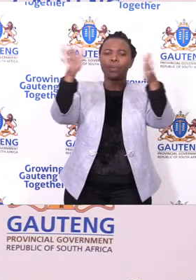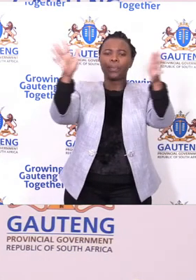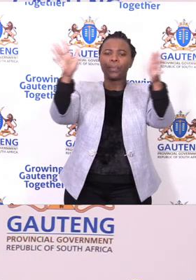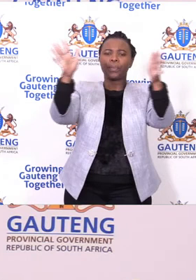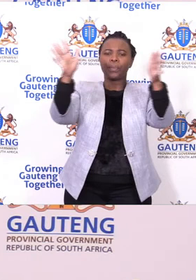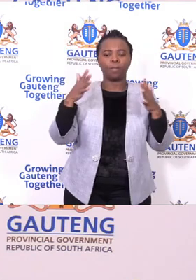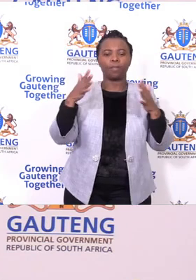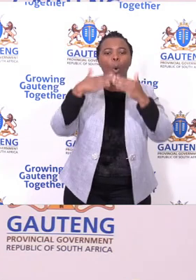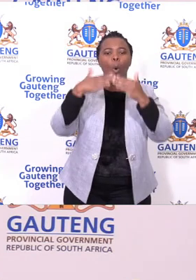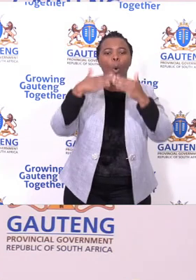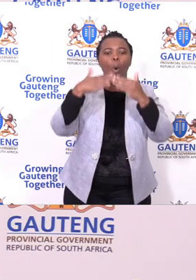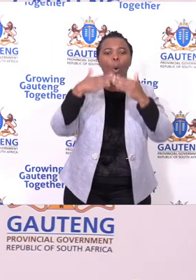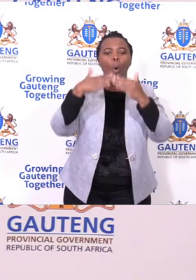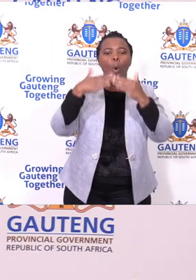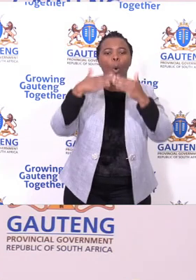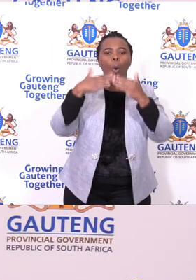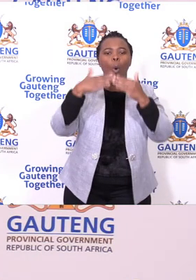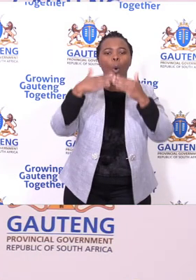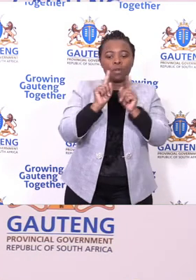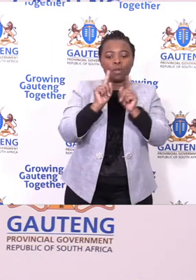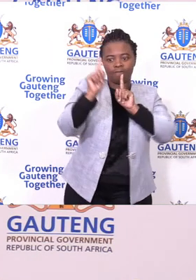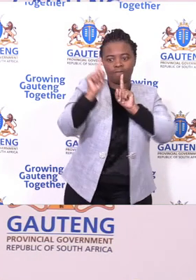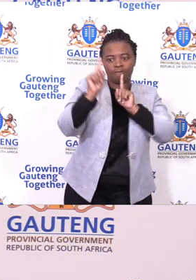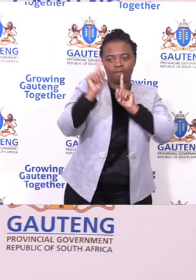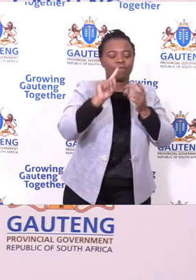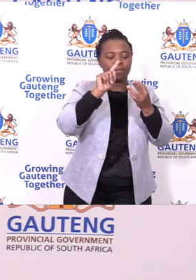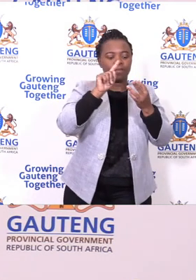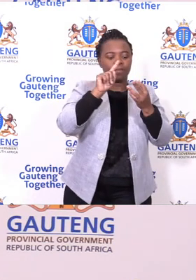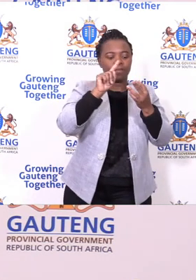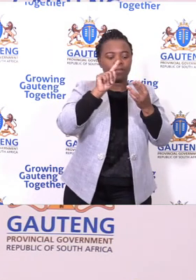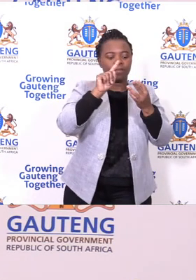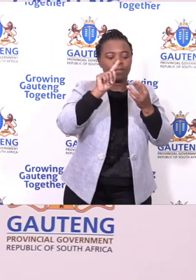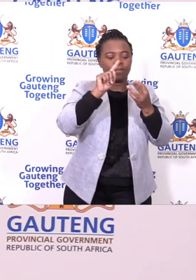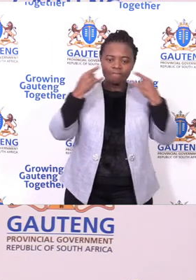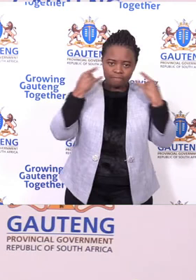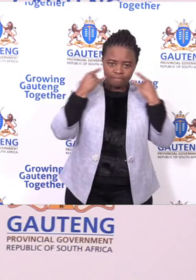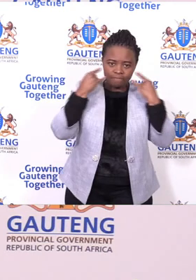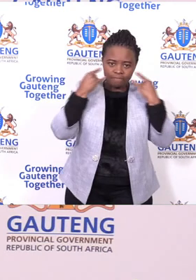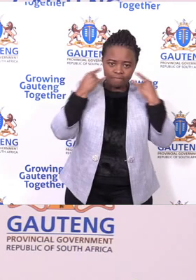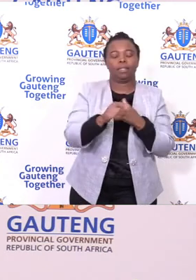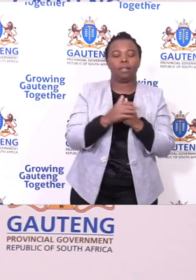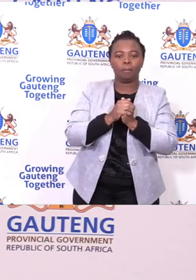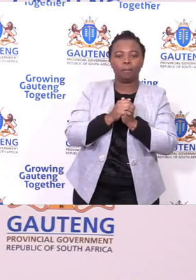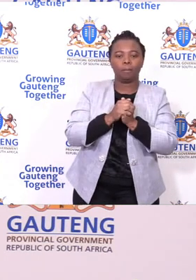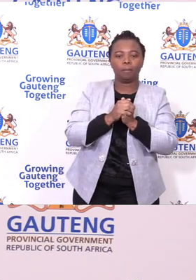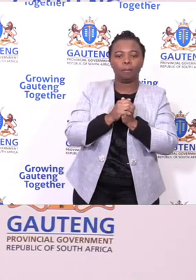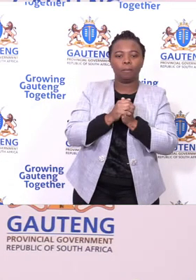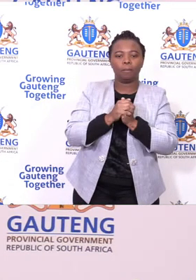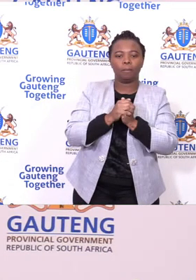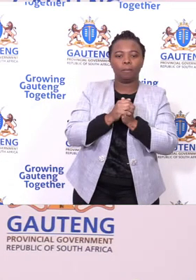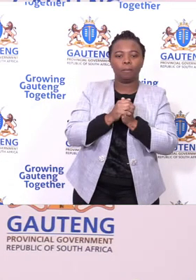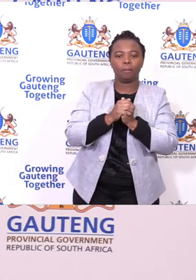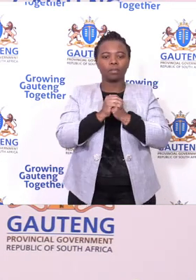social distancing, which includes the mask. And the issue relating